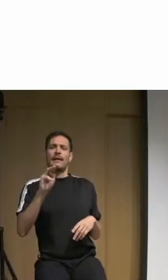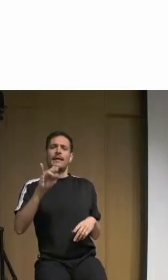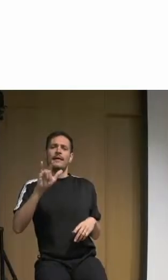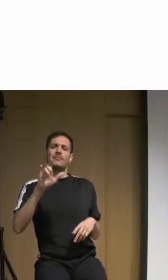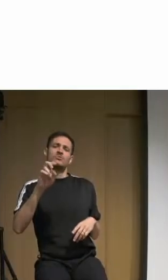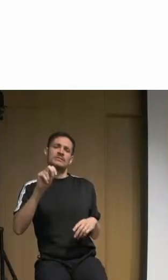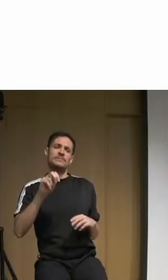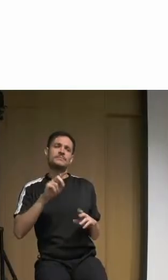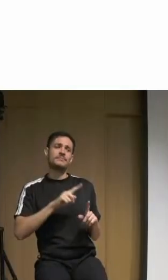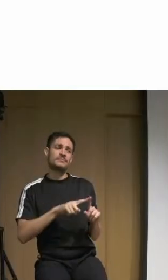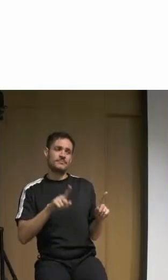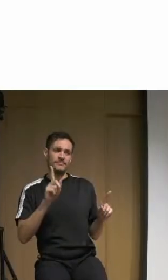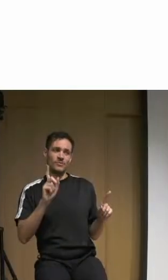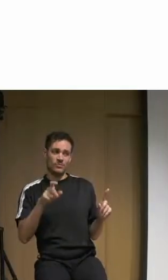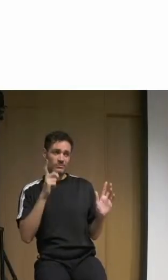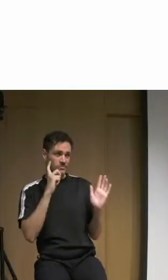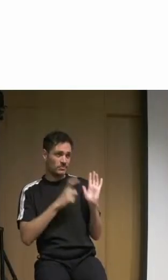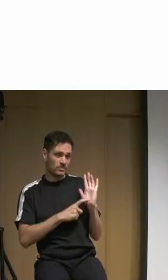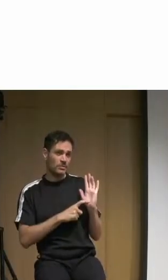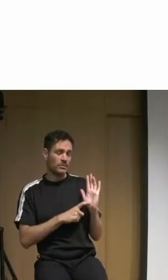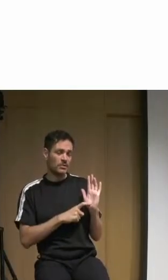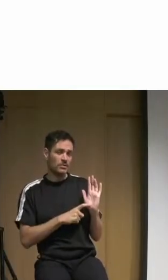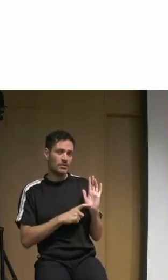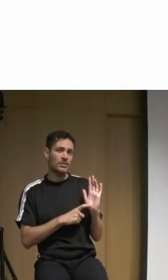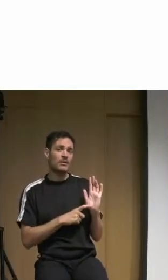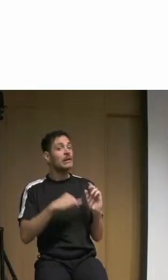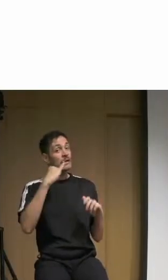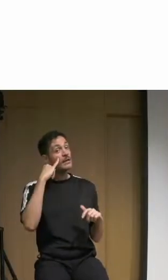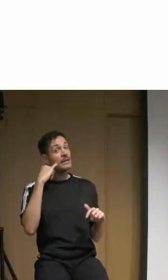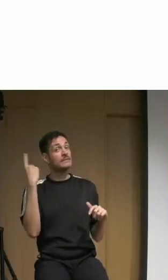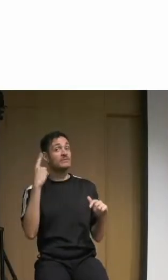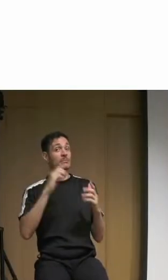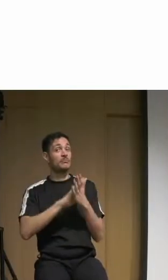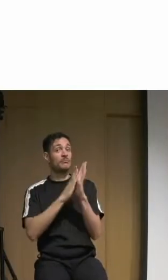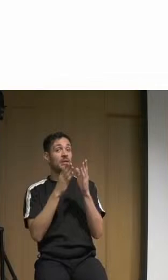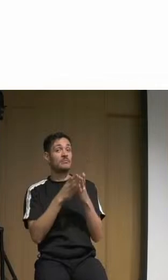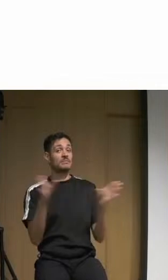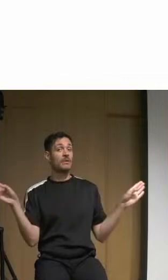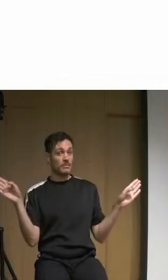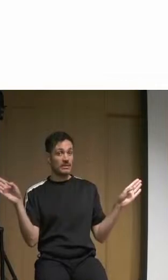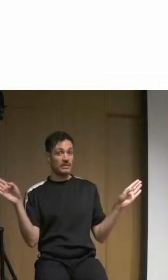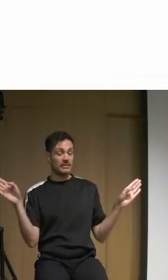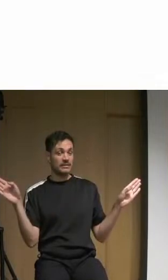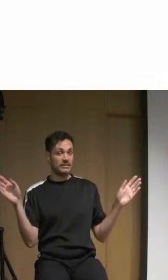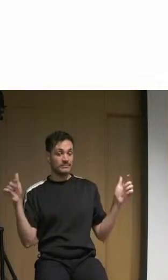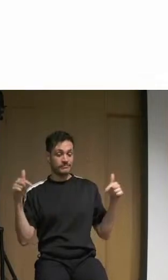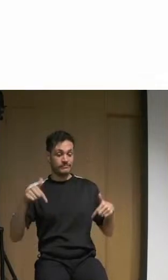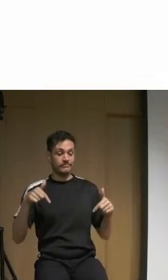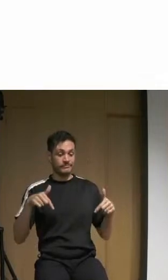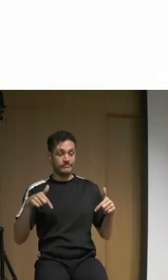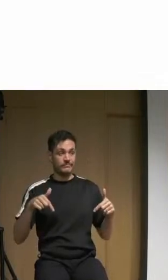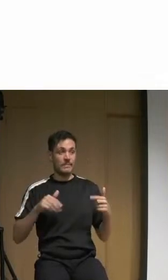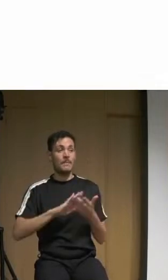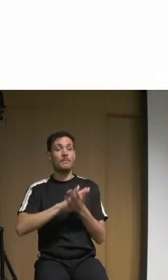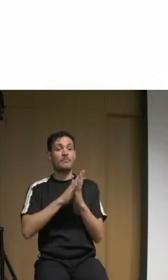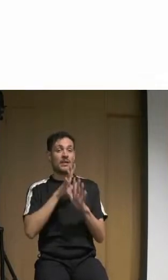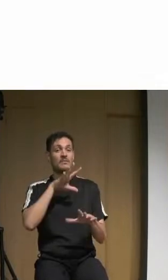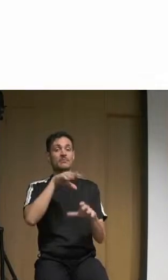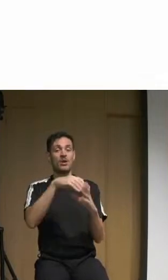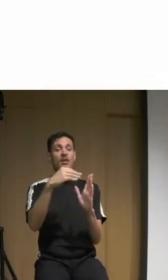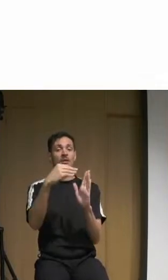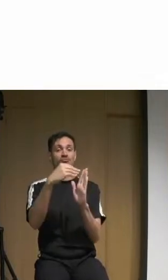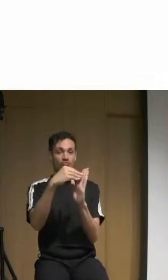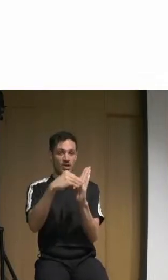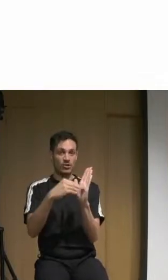all have to appreciate that once something becomes public as we're now talking about it, it becomes part of the record. And if it is not